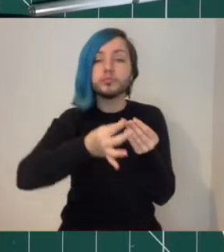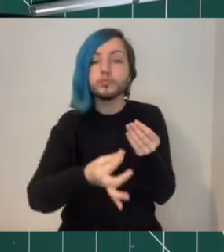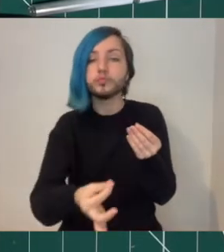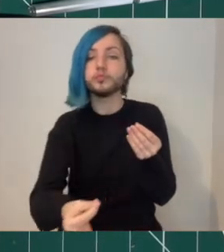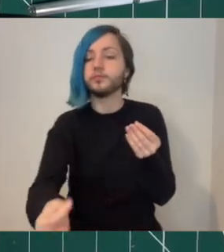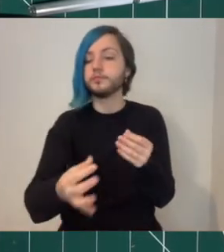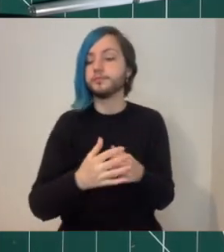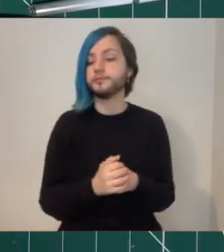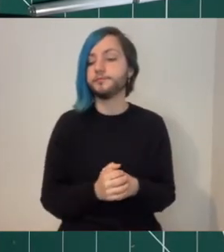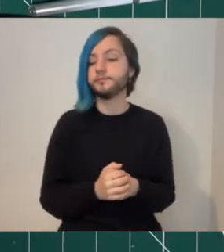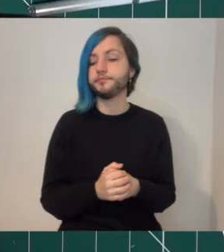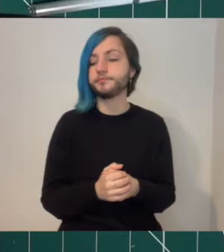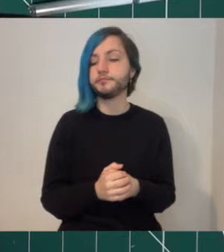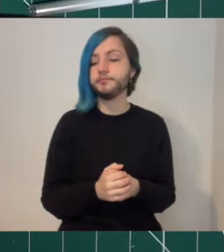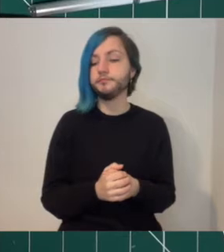through